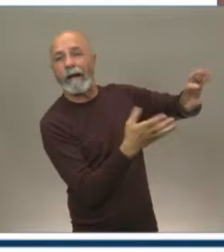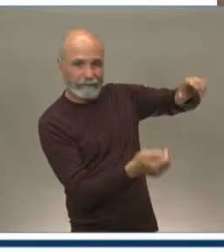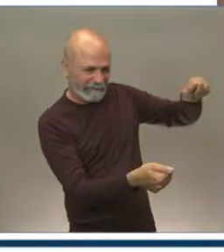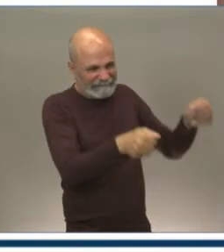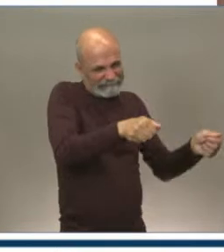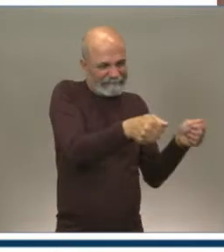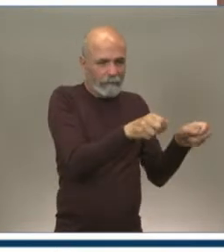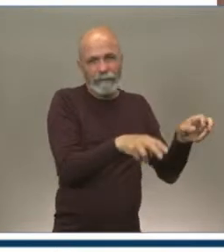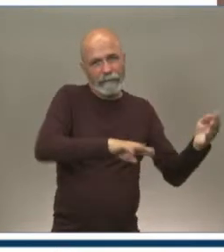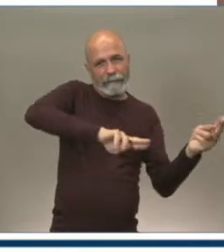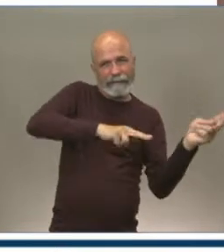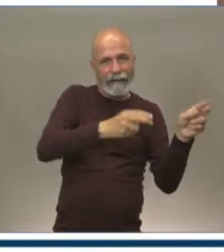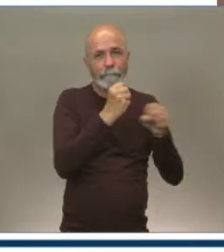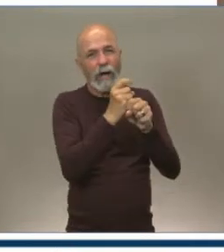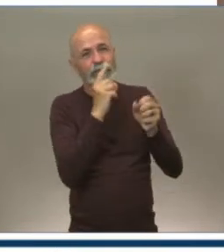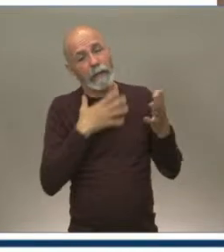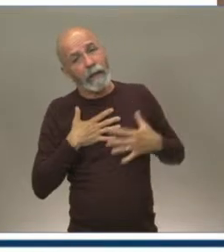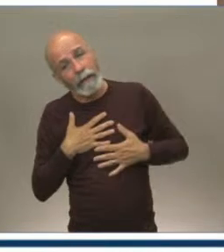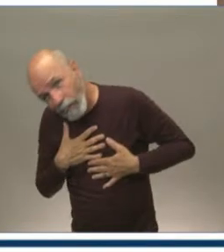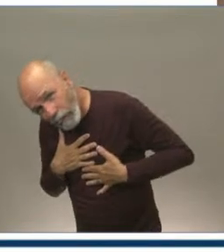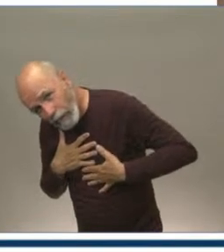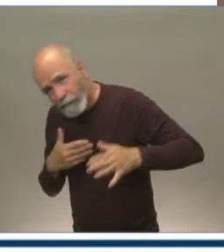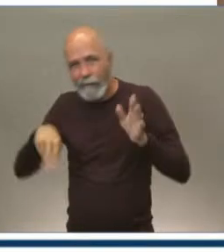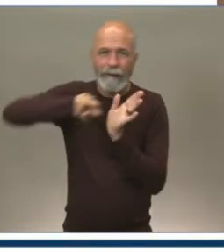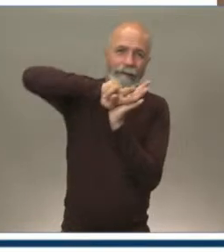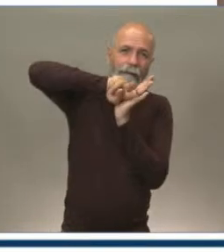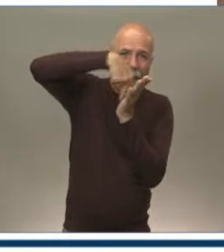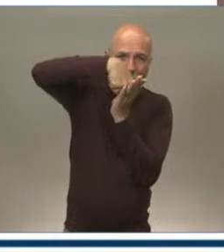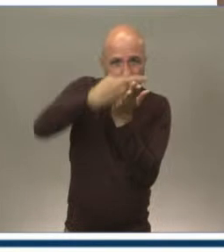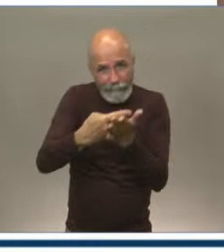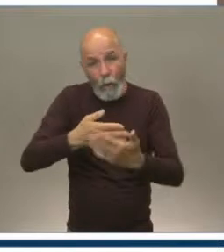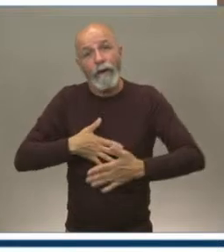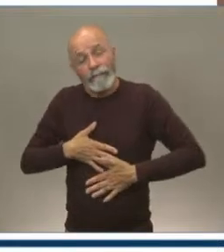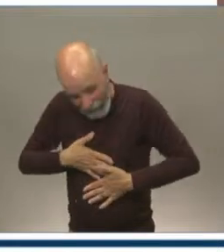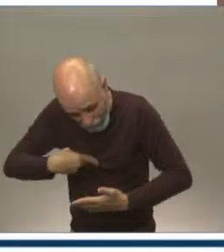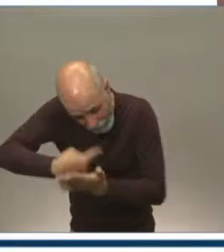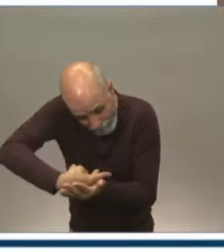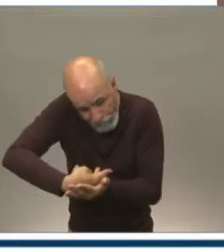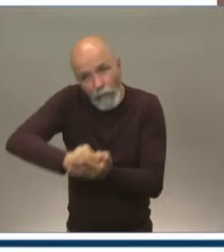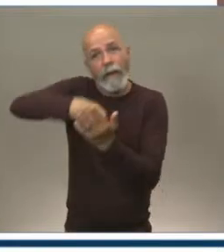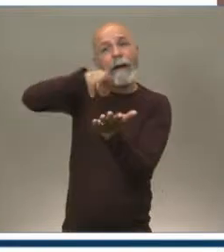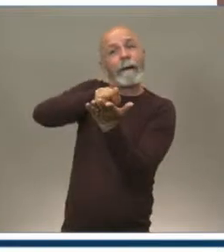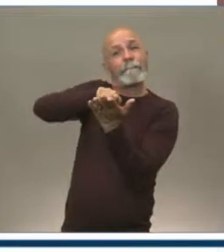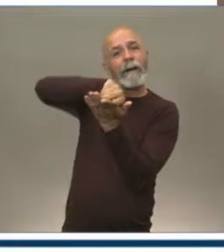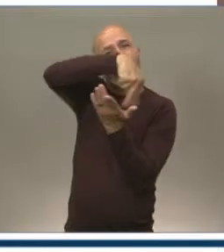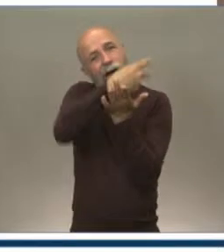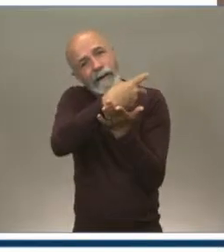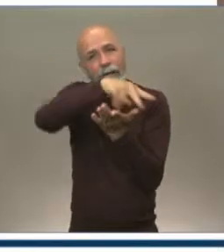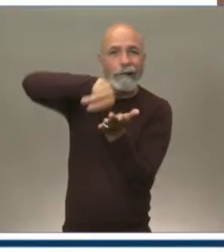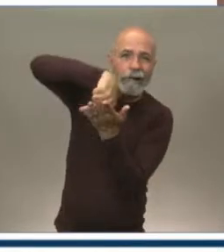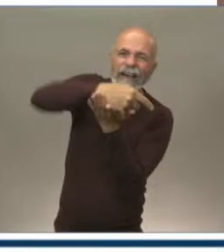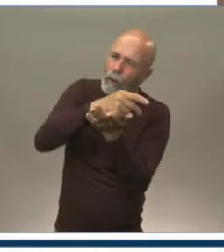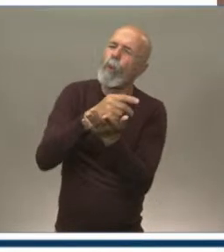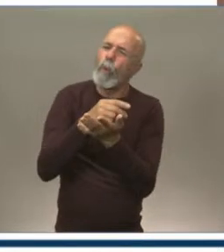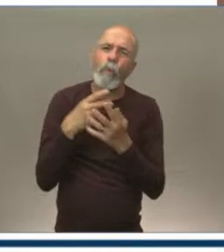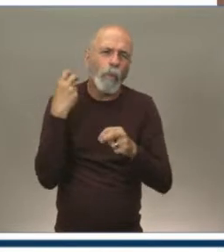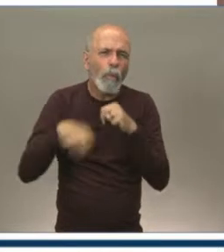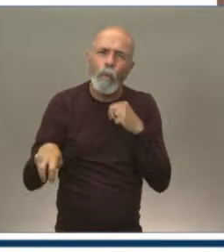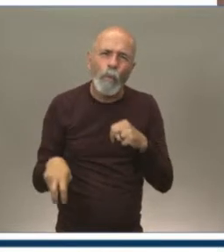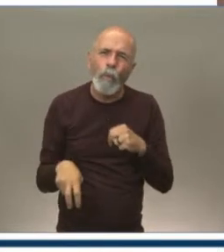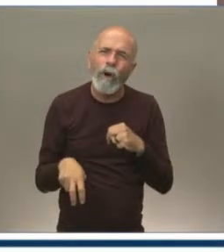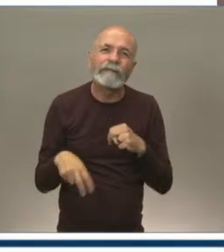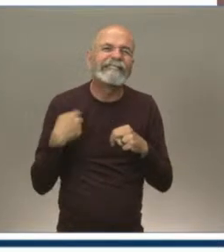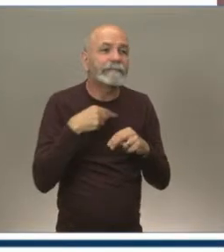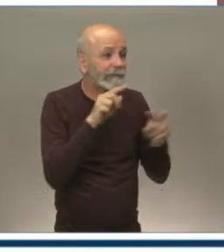patients will be actually turned over and put kind of face down. And that's essentially just